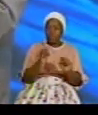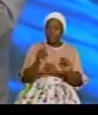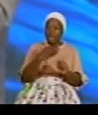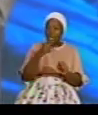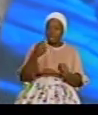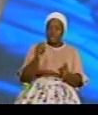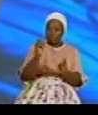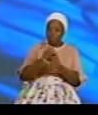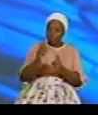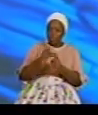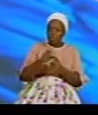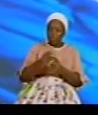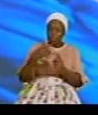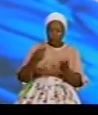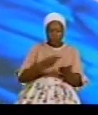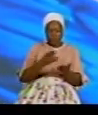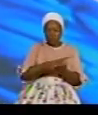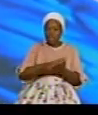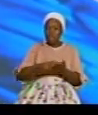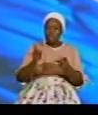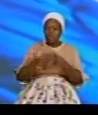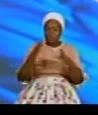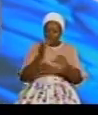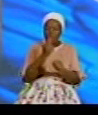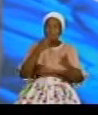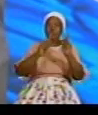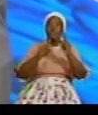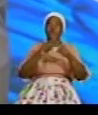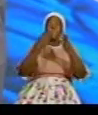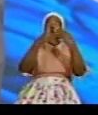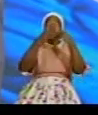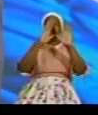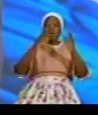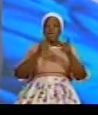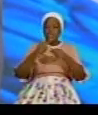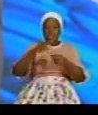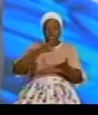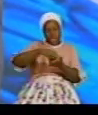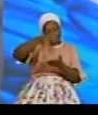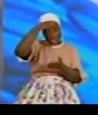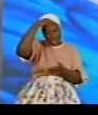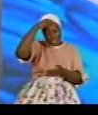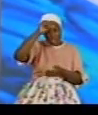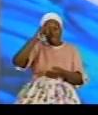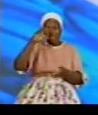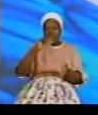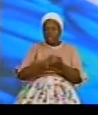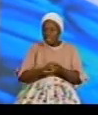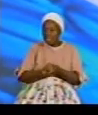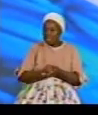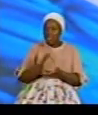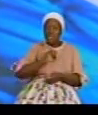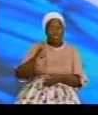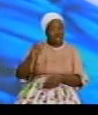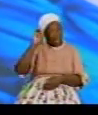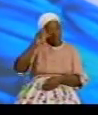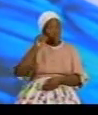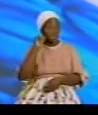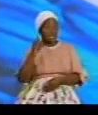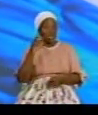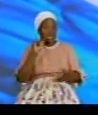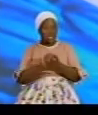the word of holiness to take people to heaven, and then he learns that there are some